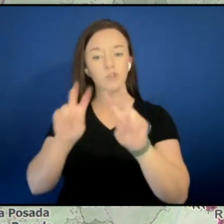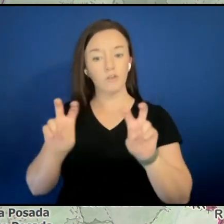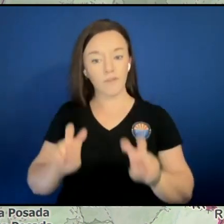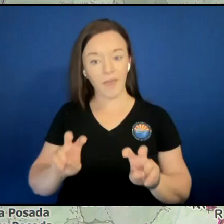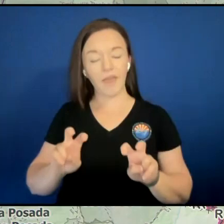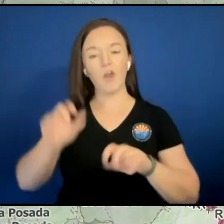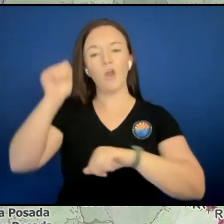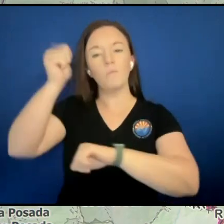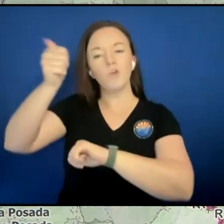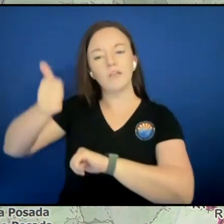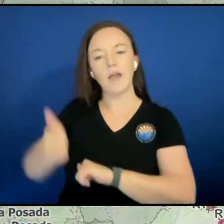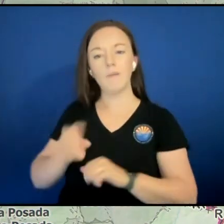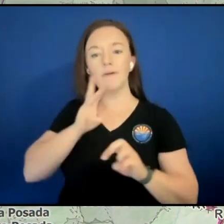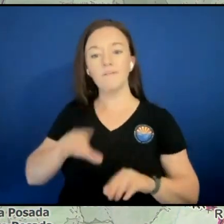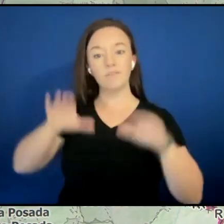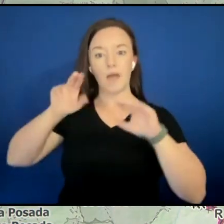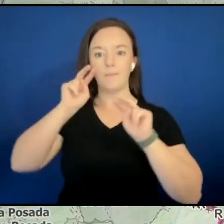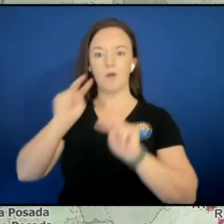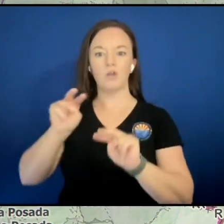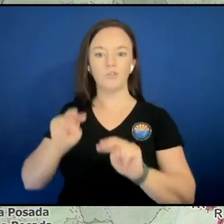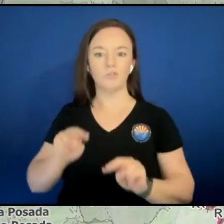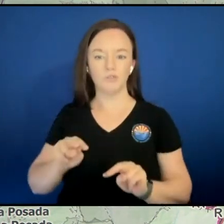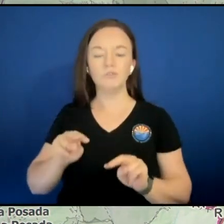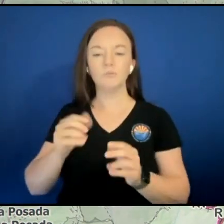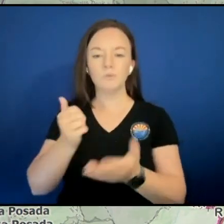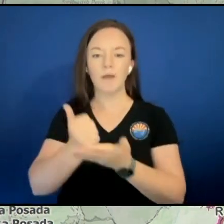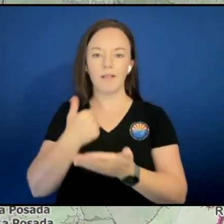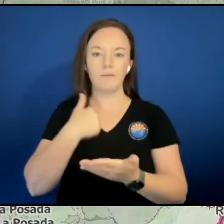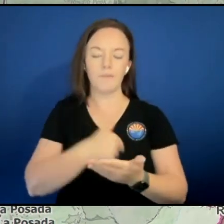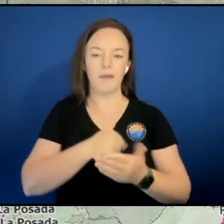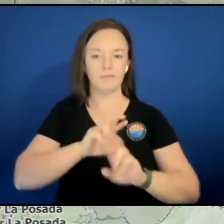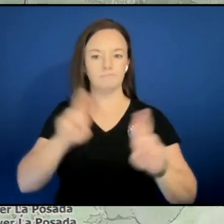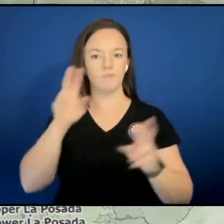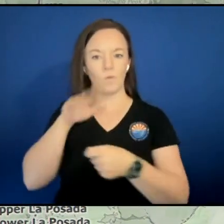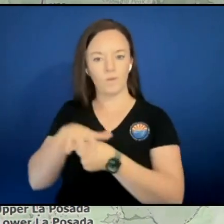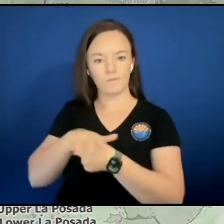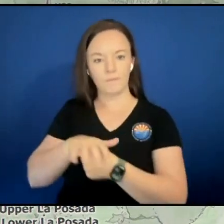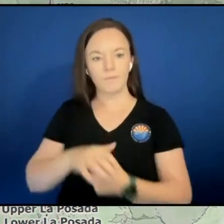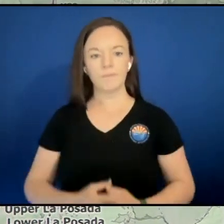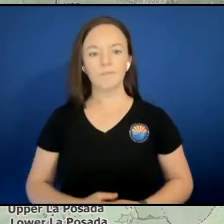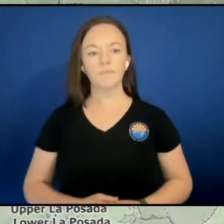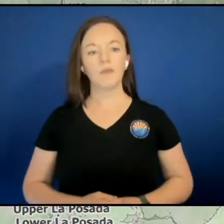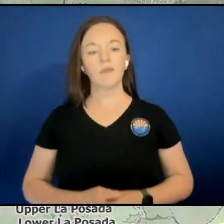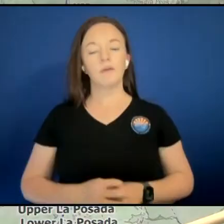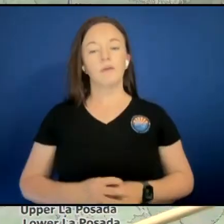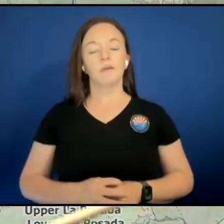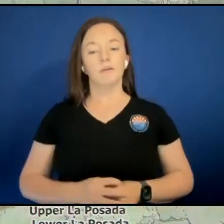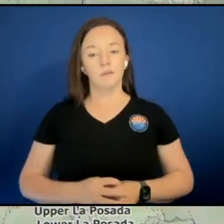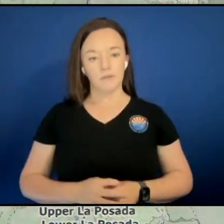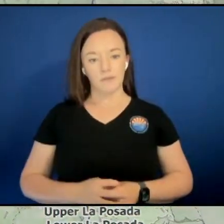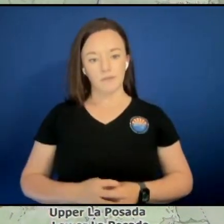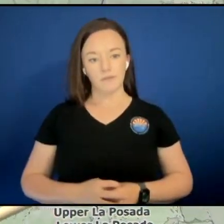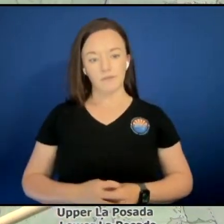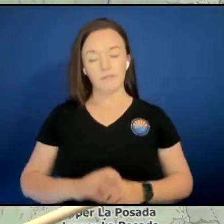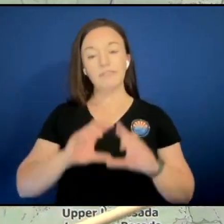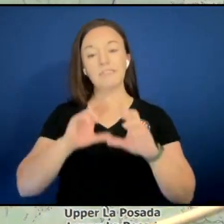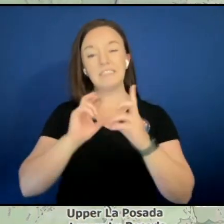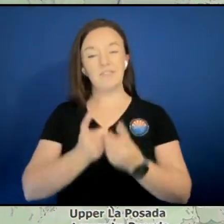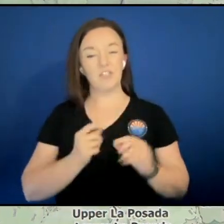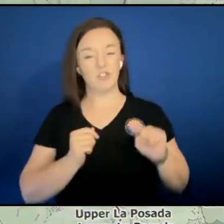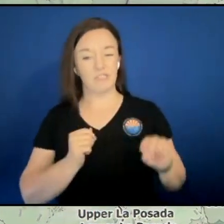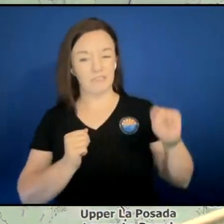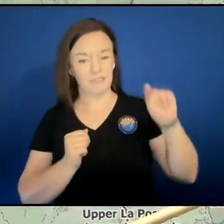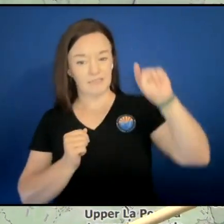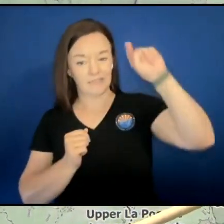there. As we move north from our suppression repair, the divisions in here continue to work